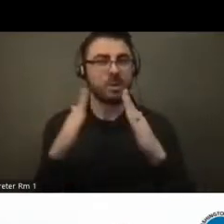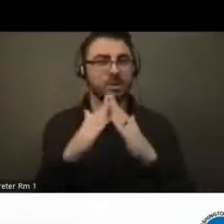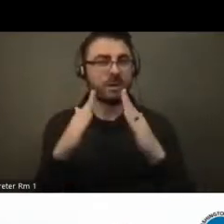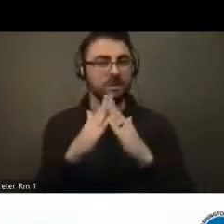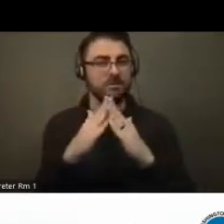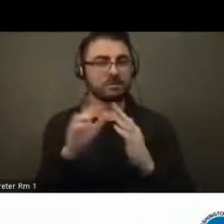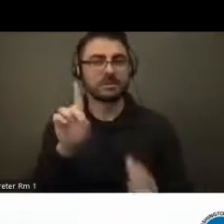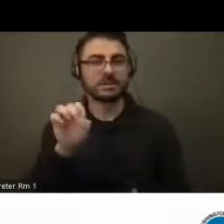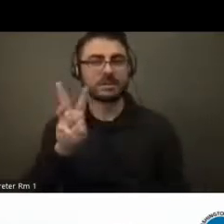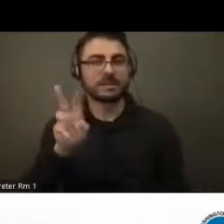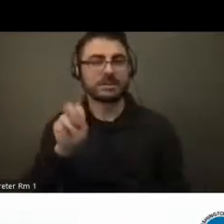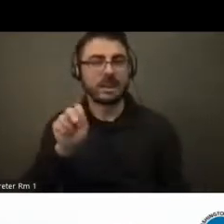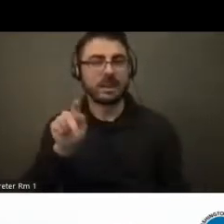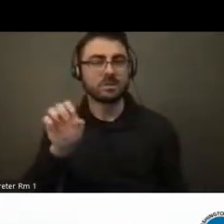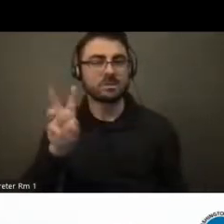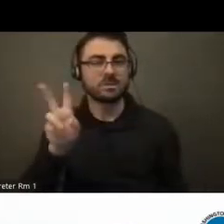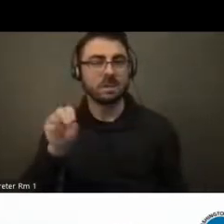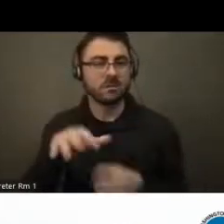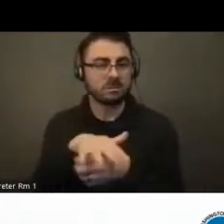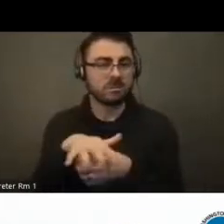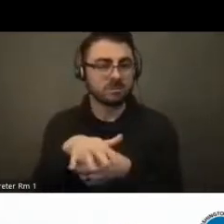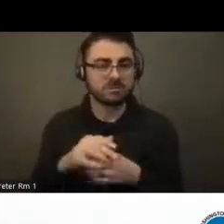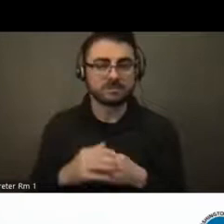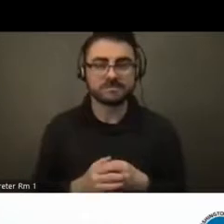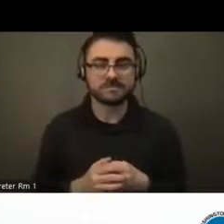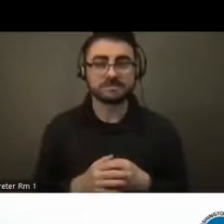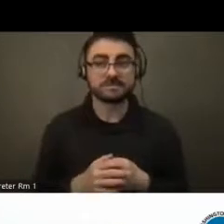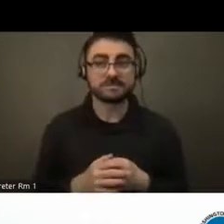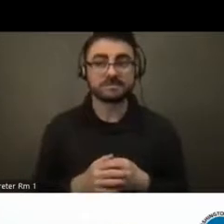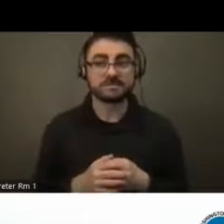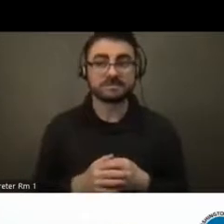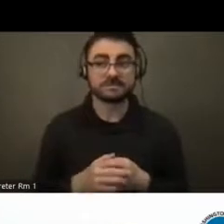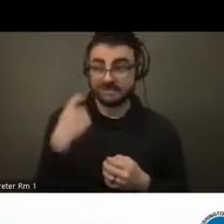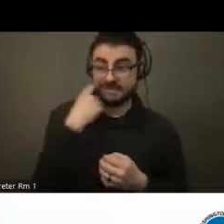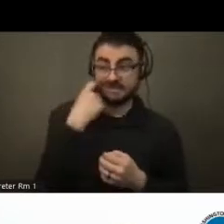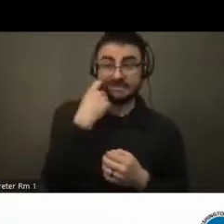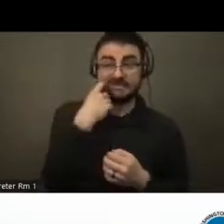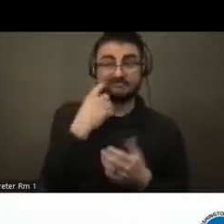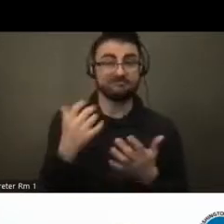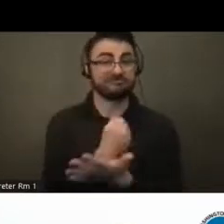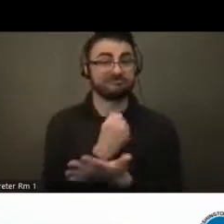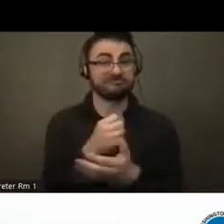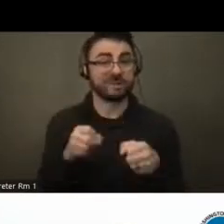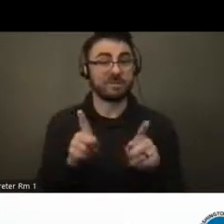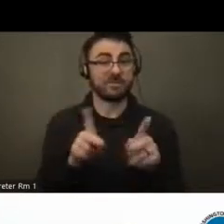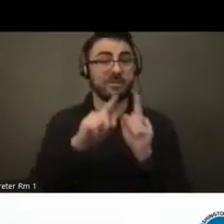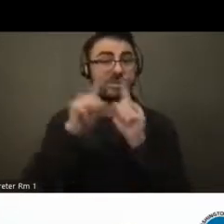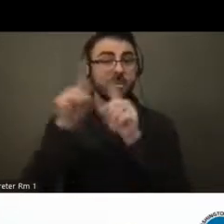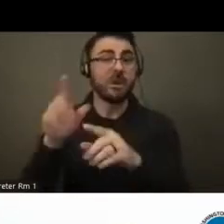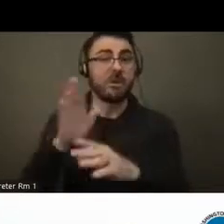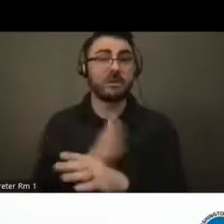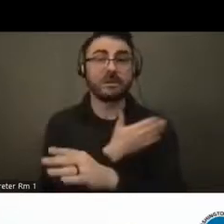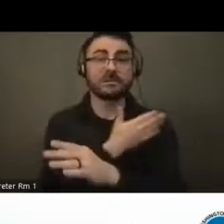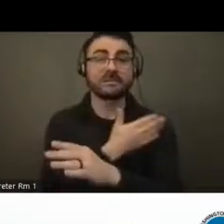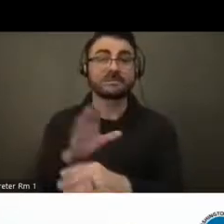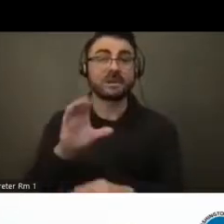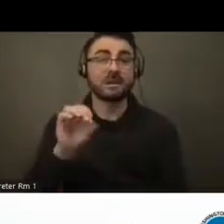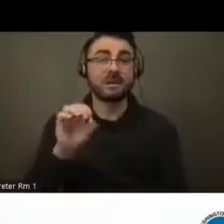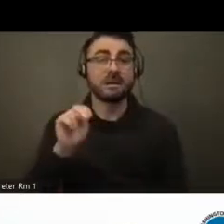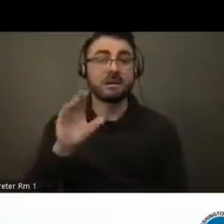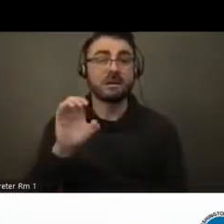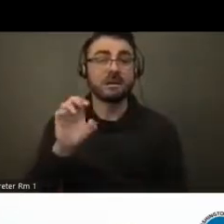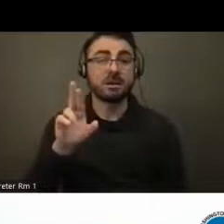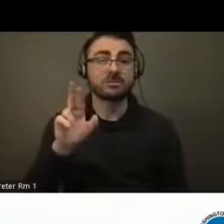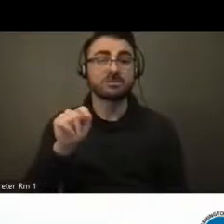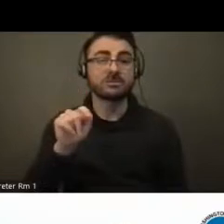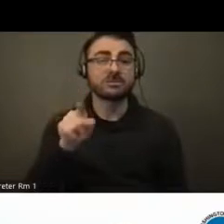I had the opportunity to go to a concert at the new Pat Reeser Center